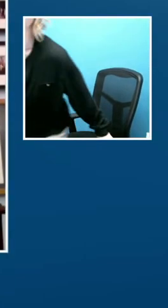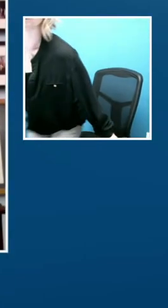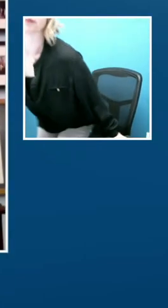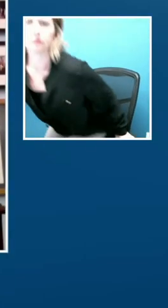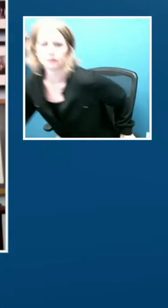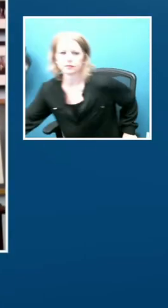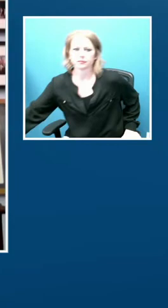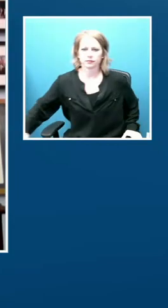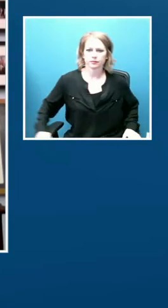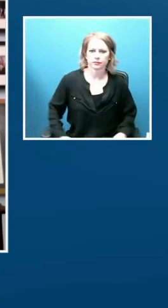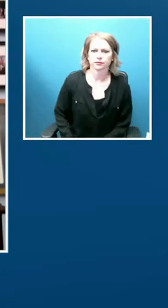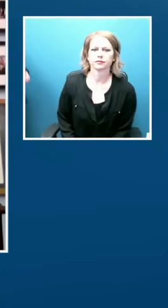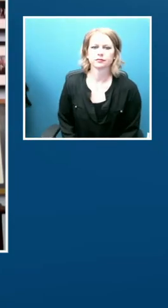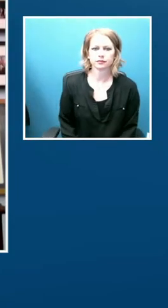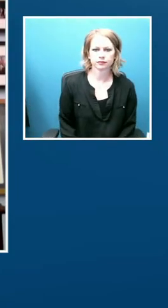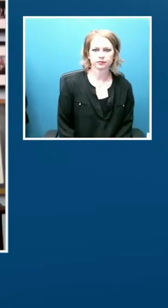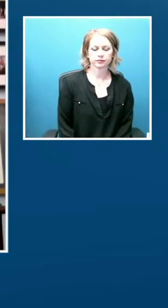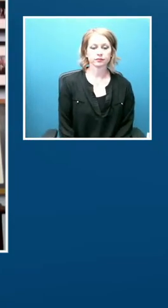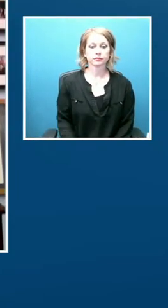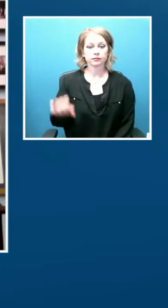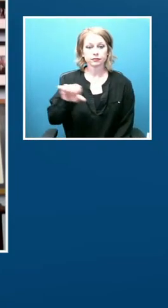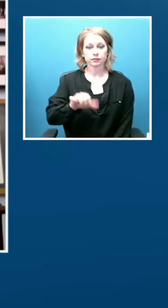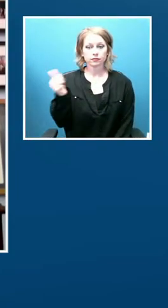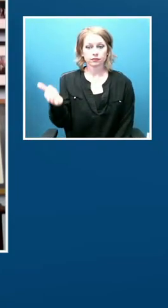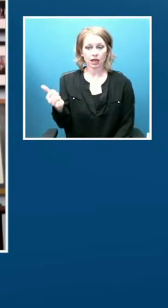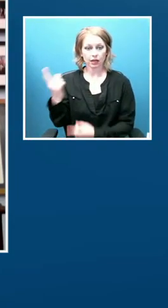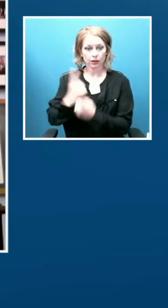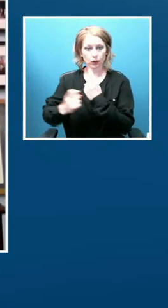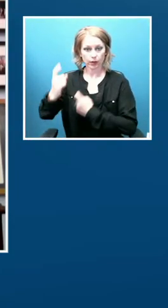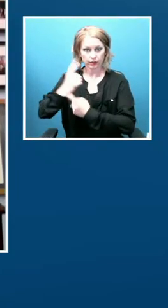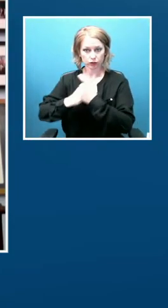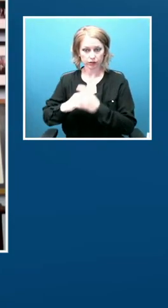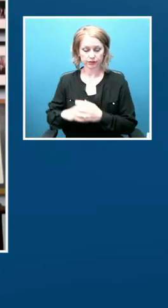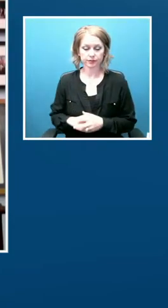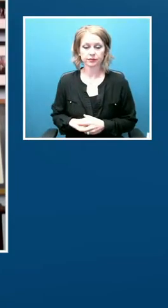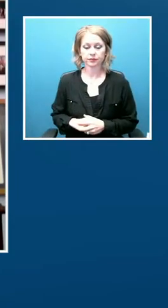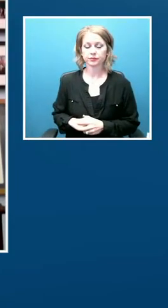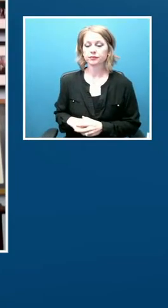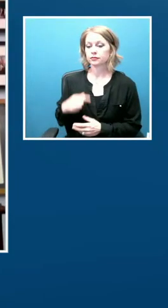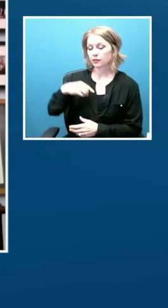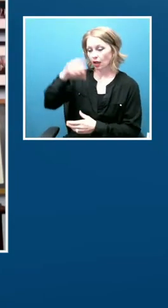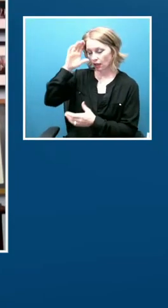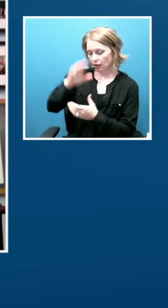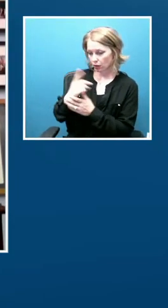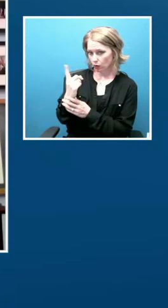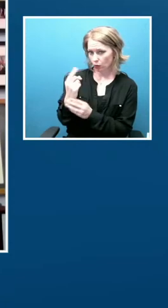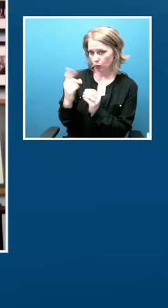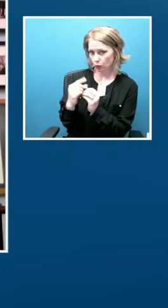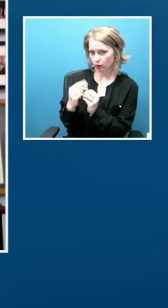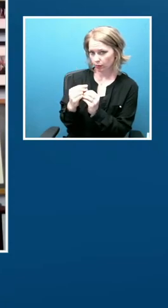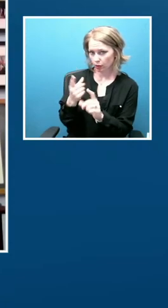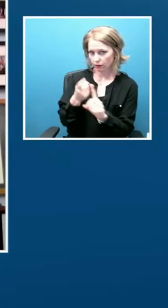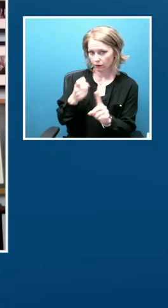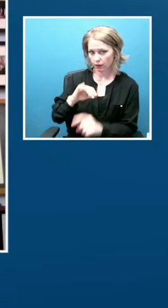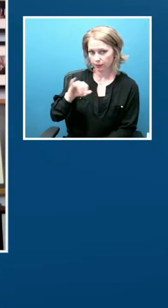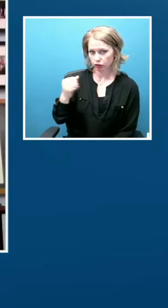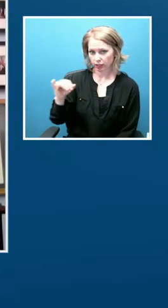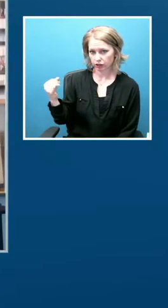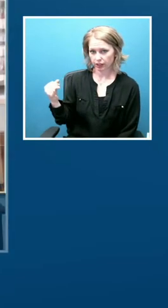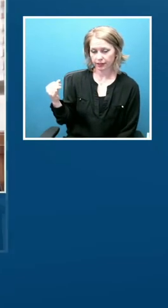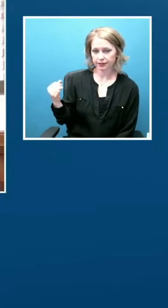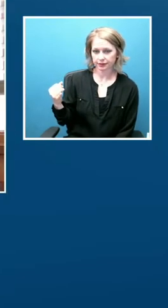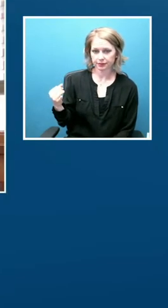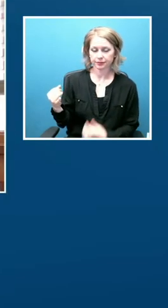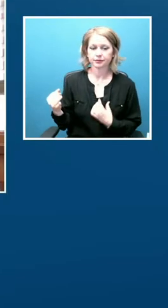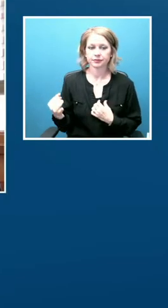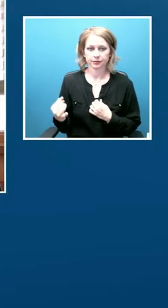Were there any more questions? So I believe there's time for one more question from Jay Jacobs. We will ask to unmute you,